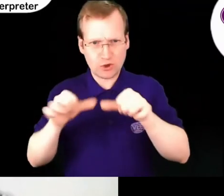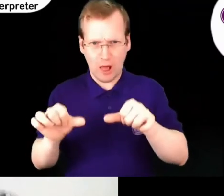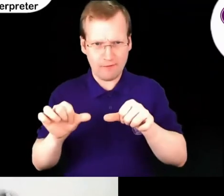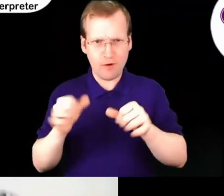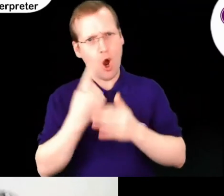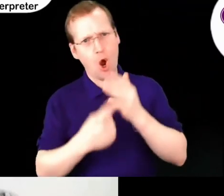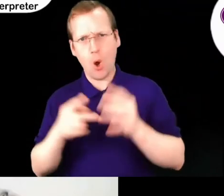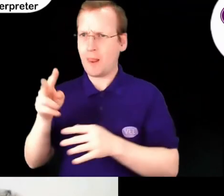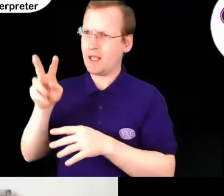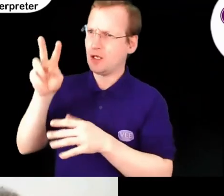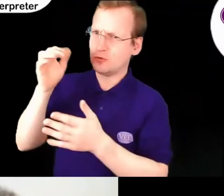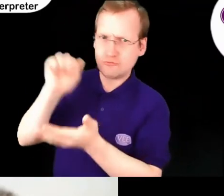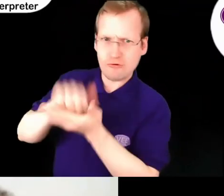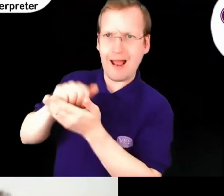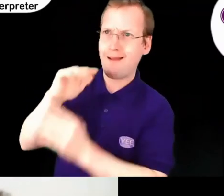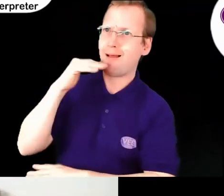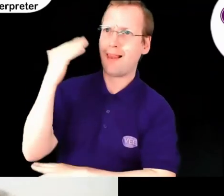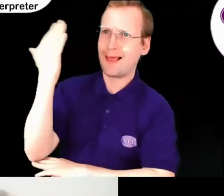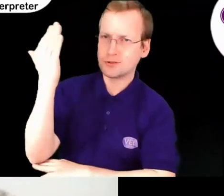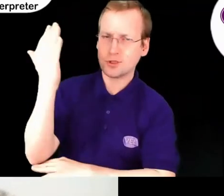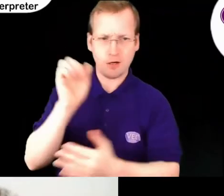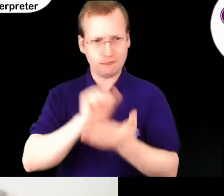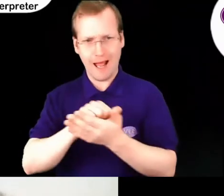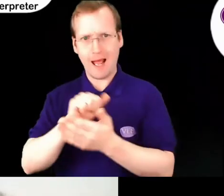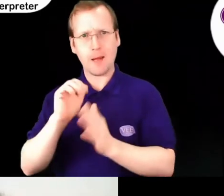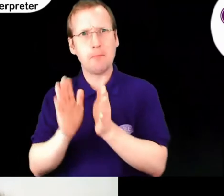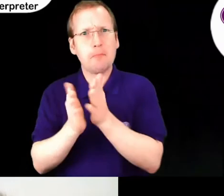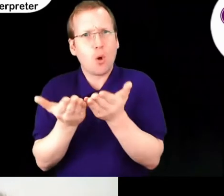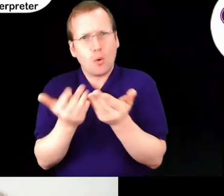or you listened to the right lectures, you would be able to deal with that.